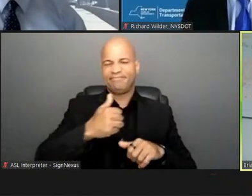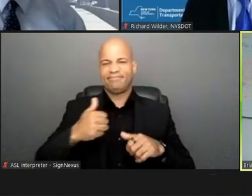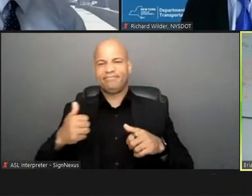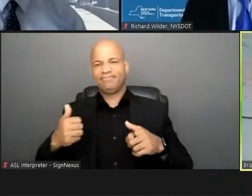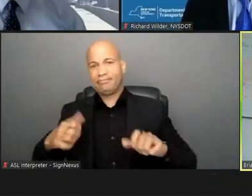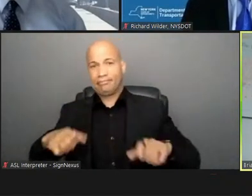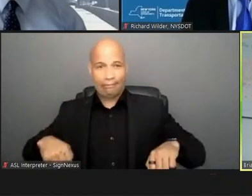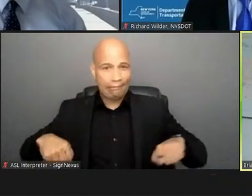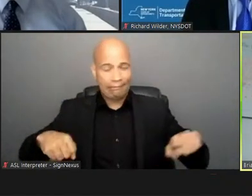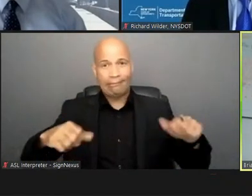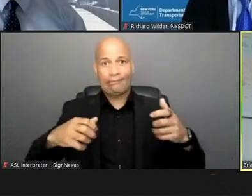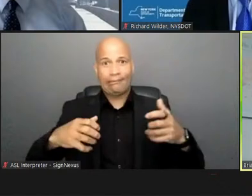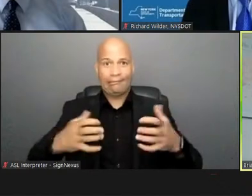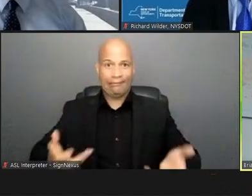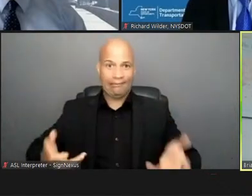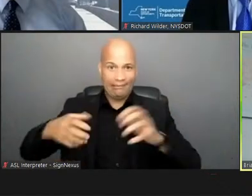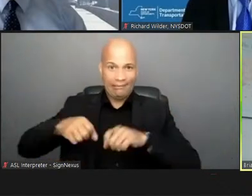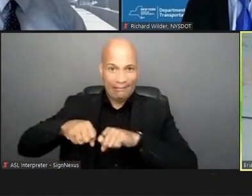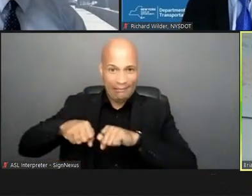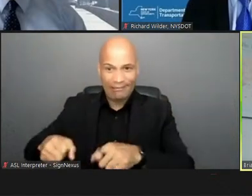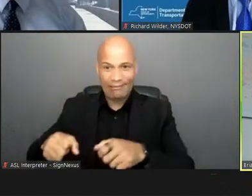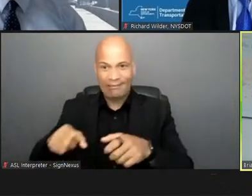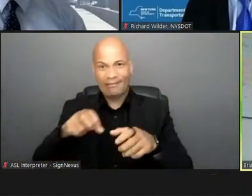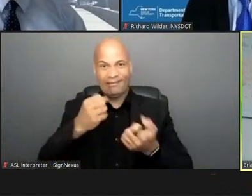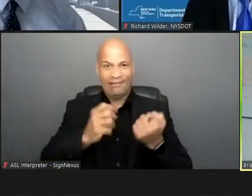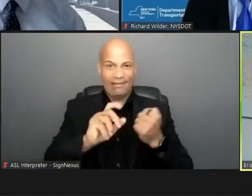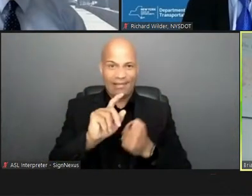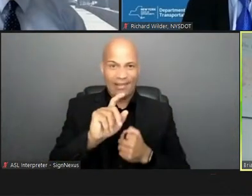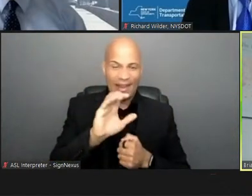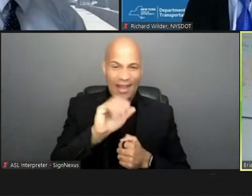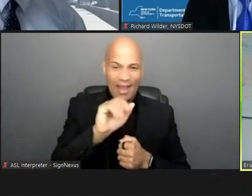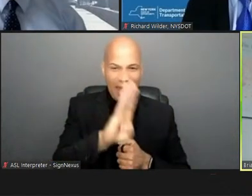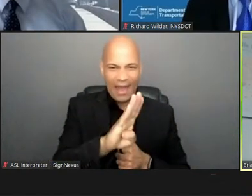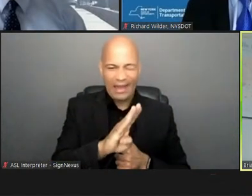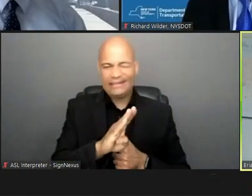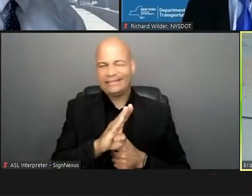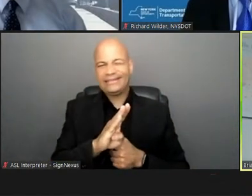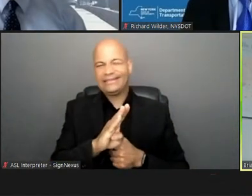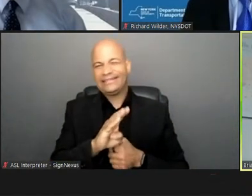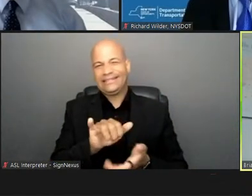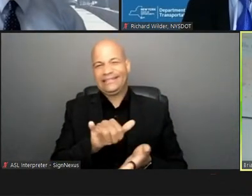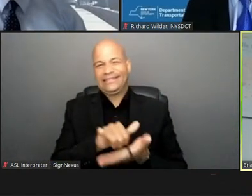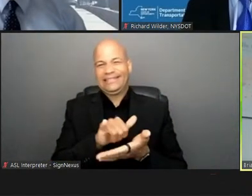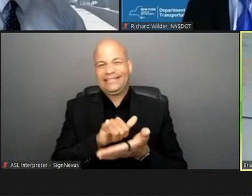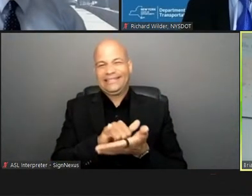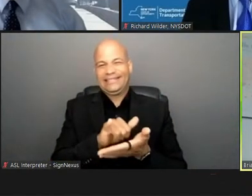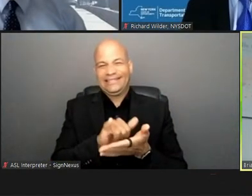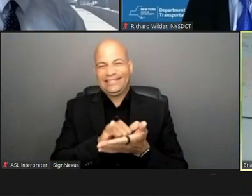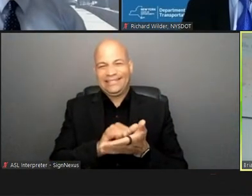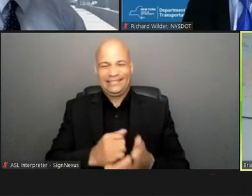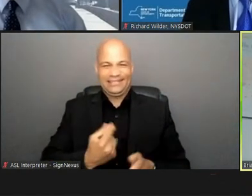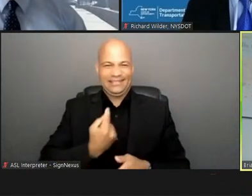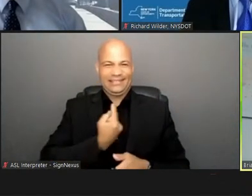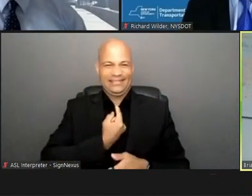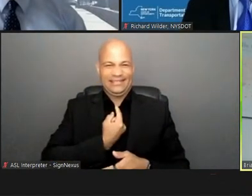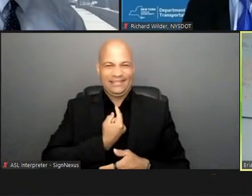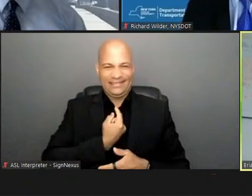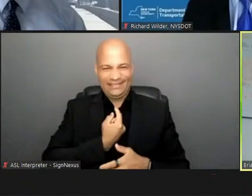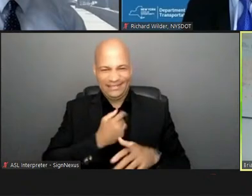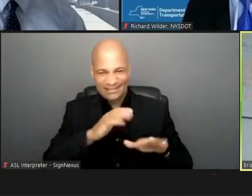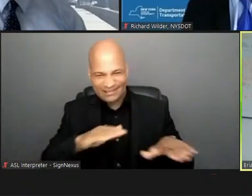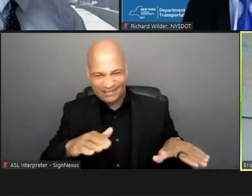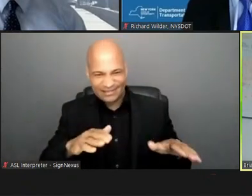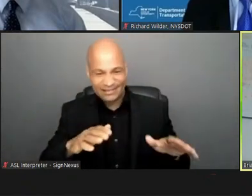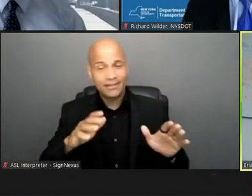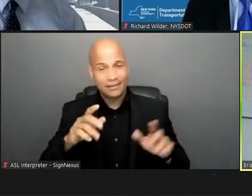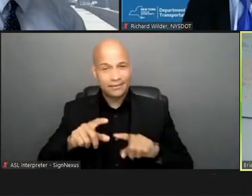a stroller in the cabs and taking other modes of transportation simply not possible for me when I'm parenting alone which has made me dependent on subway